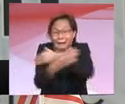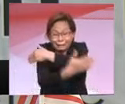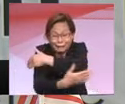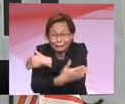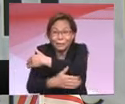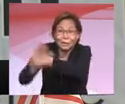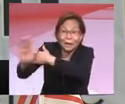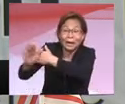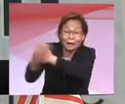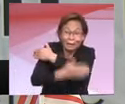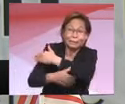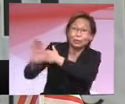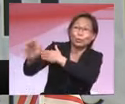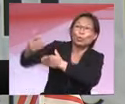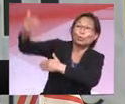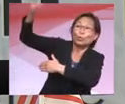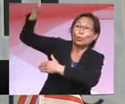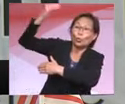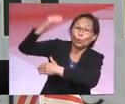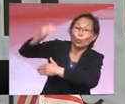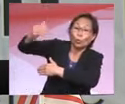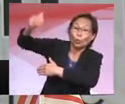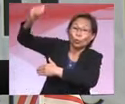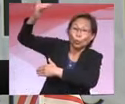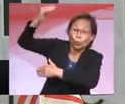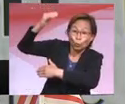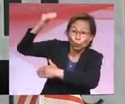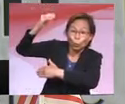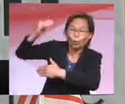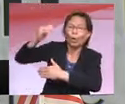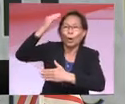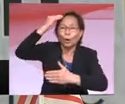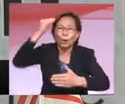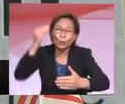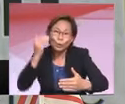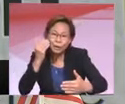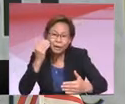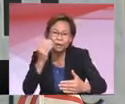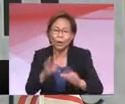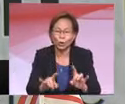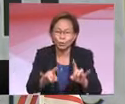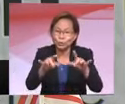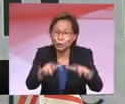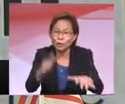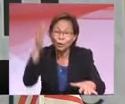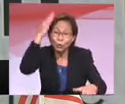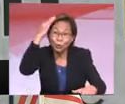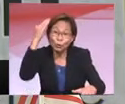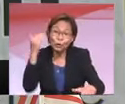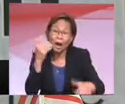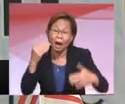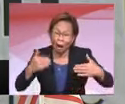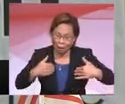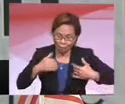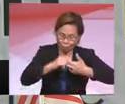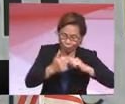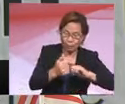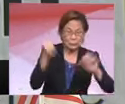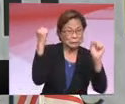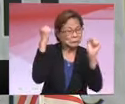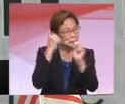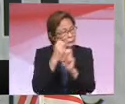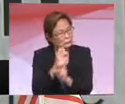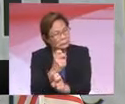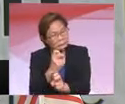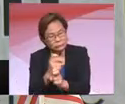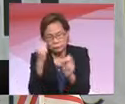that once upon a time a gold standard, like Korea, etc. So if Korea is having issues and challenges.